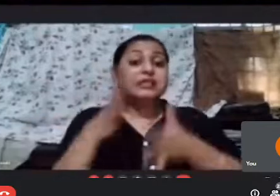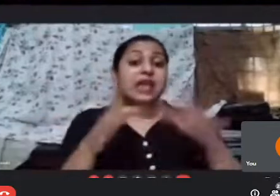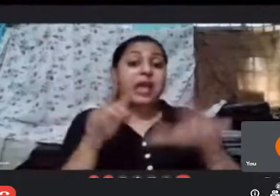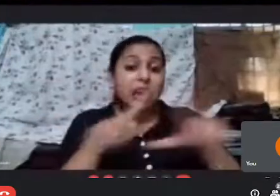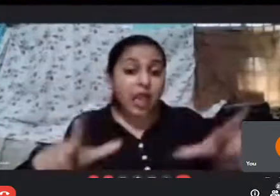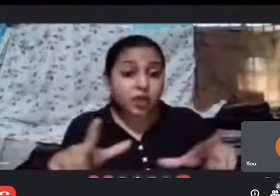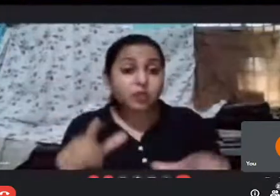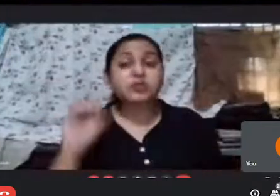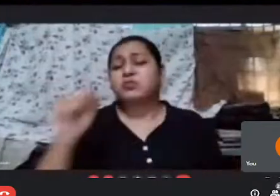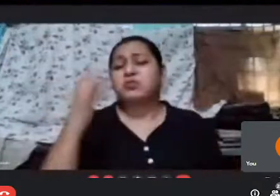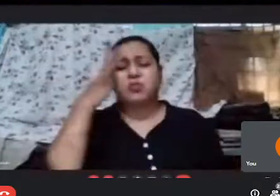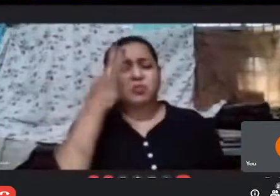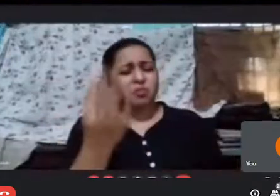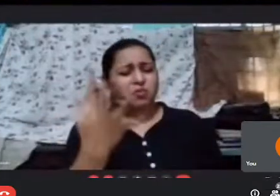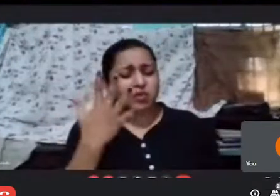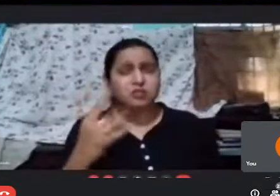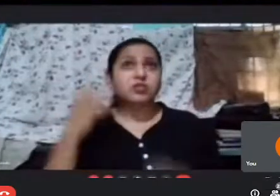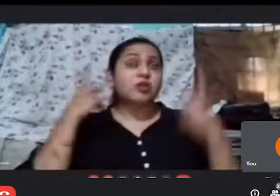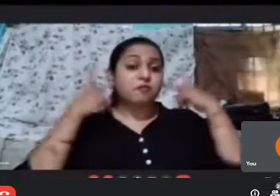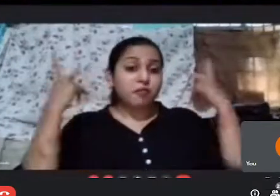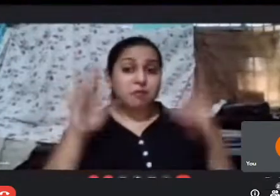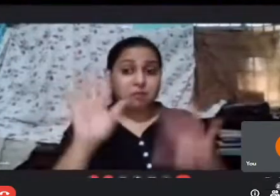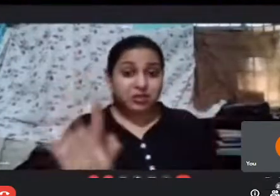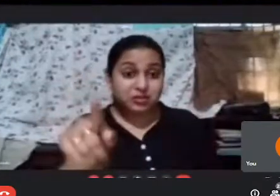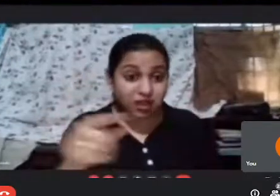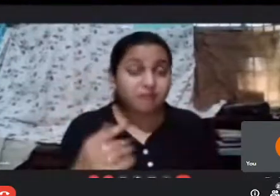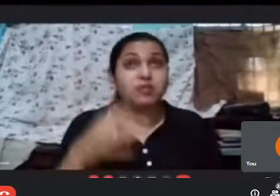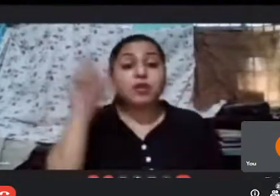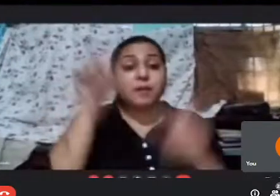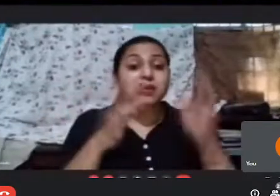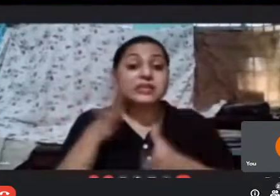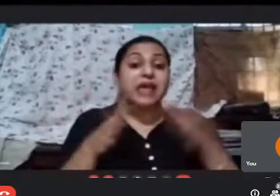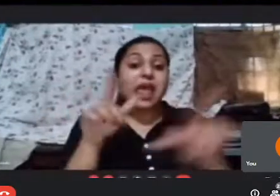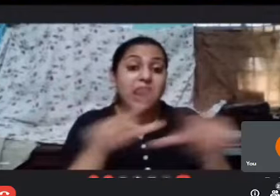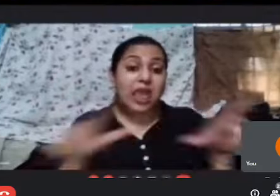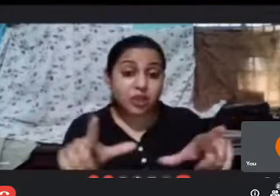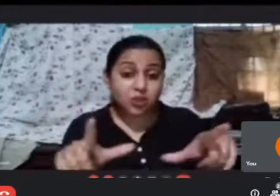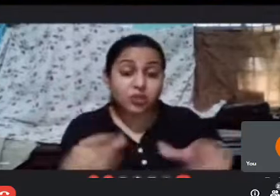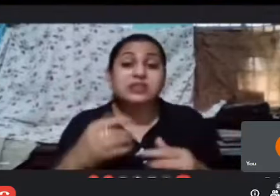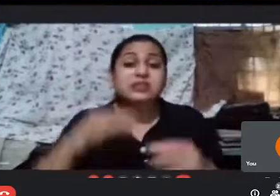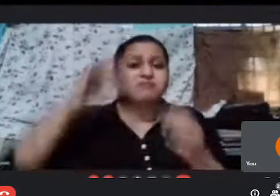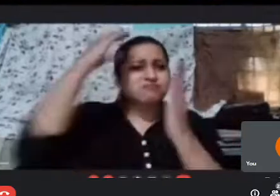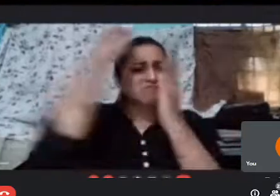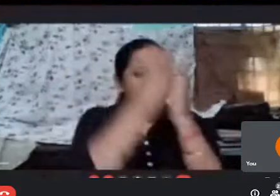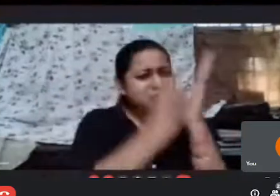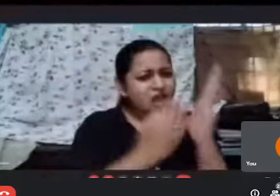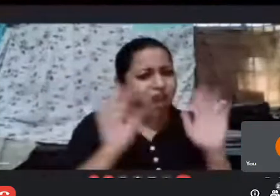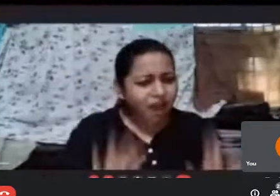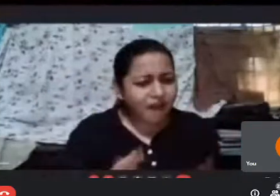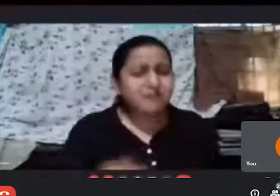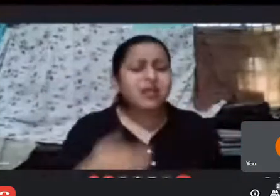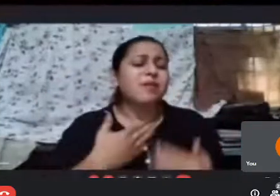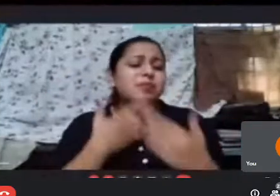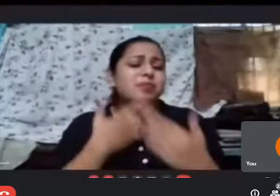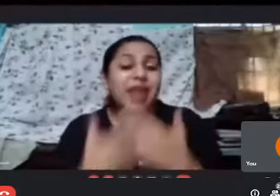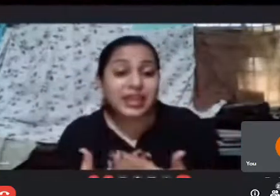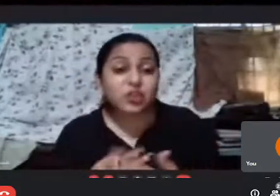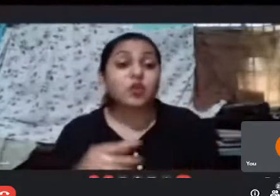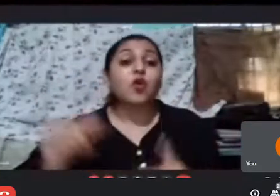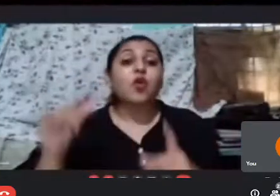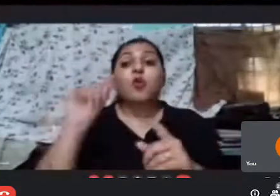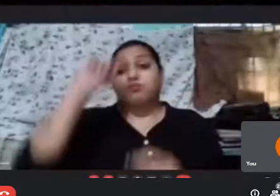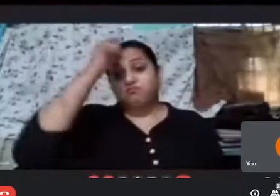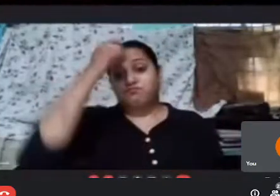scholar in the sign language studies. We are thankful to you, Professor Ulrike, and thankful